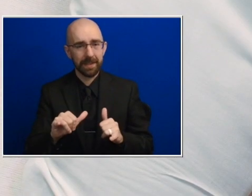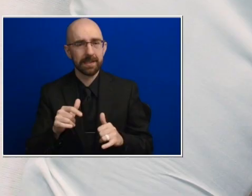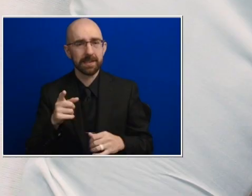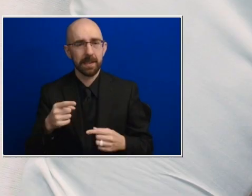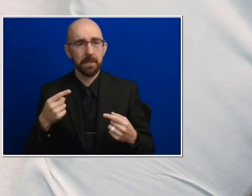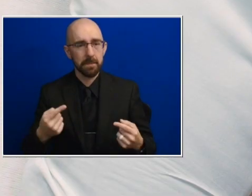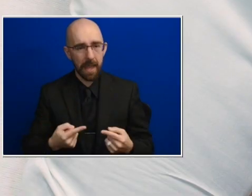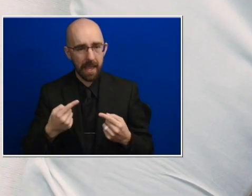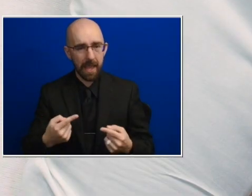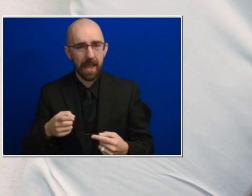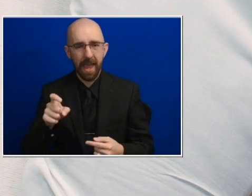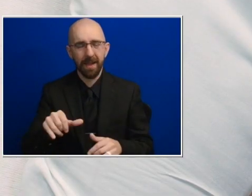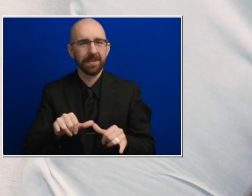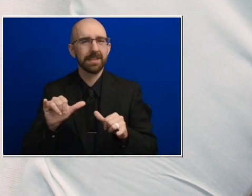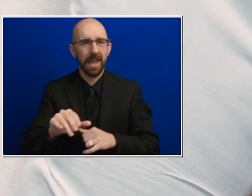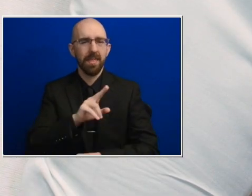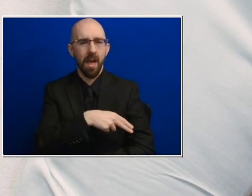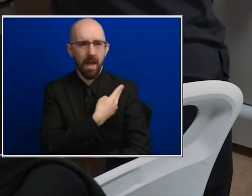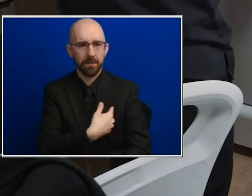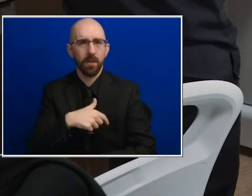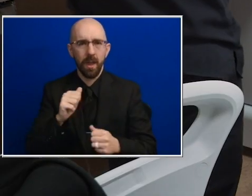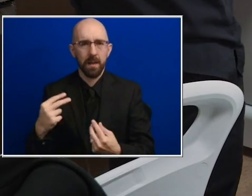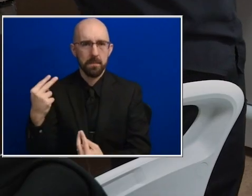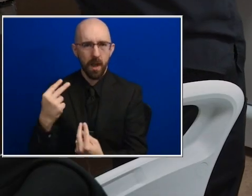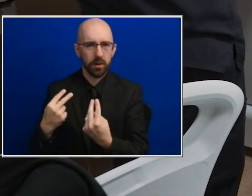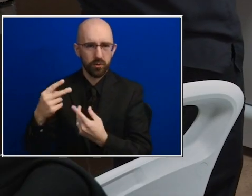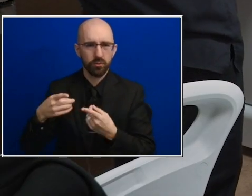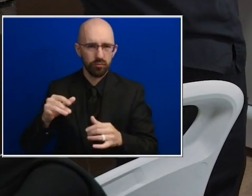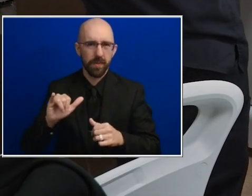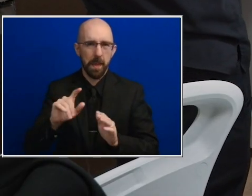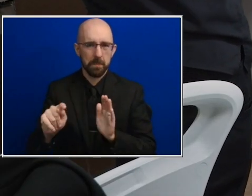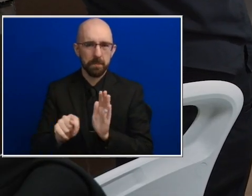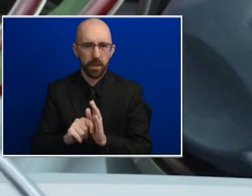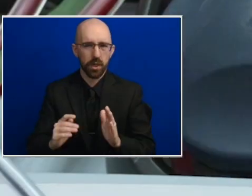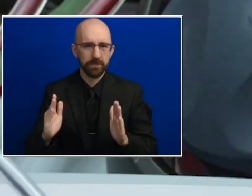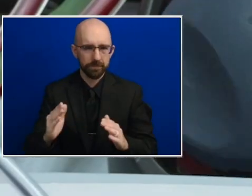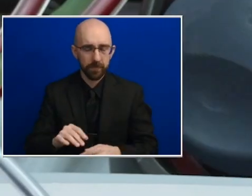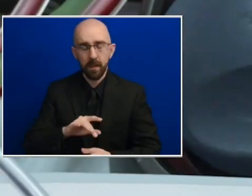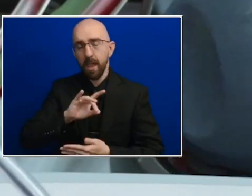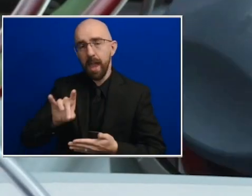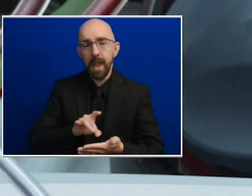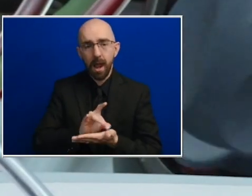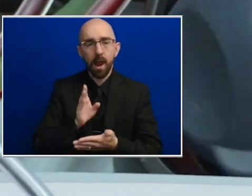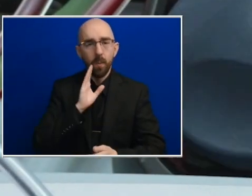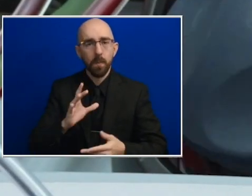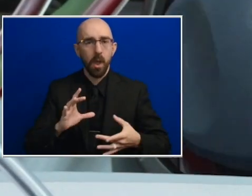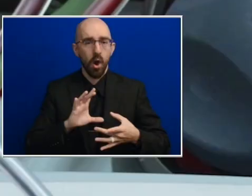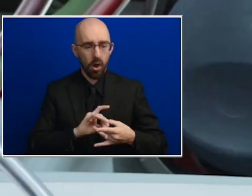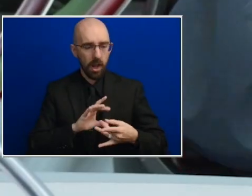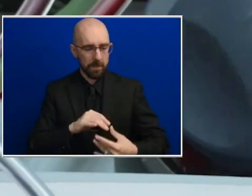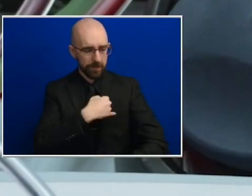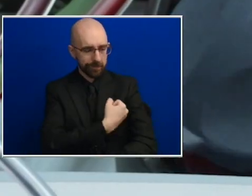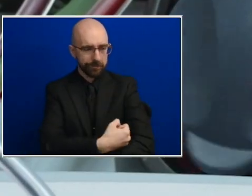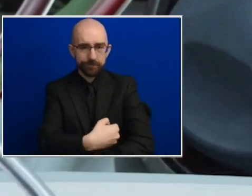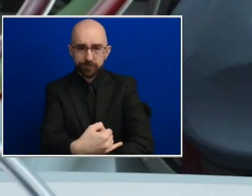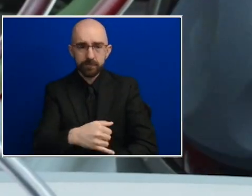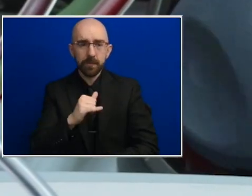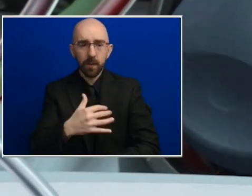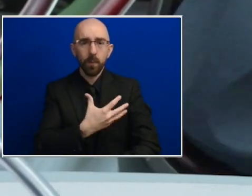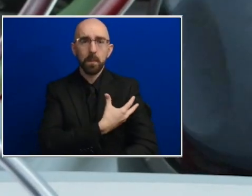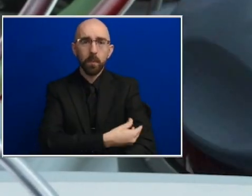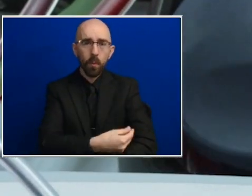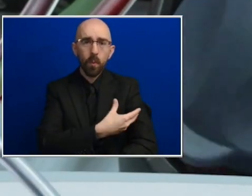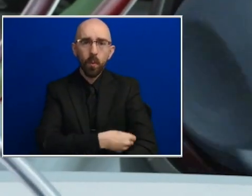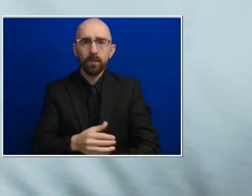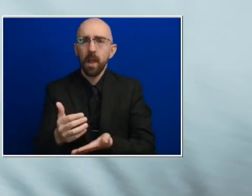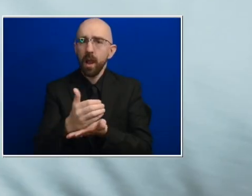stay in the hospital so I can be monitored during that time. For 8 hours a day, she'll be hooked up to this machine, which removes and collects stem cells